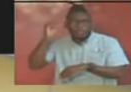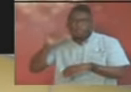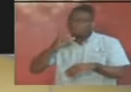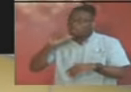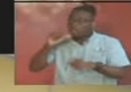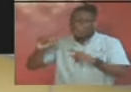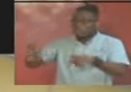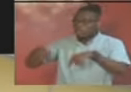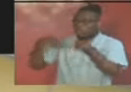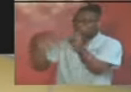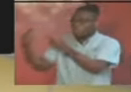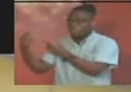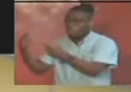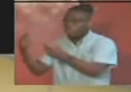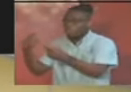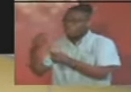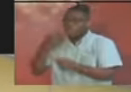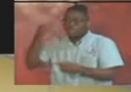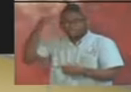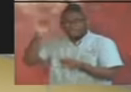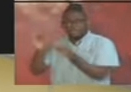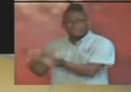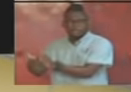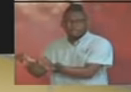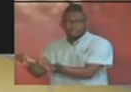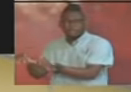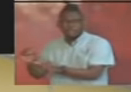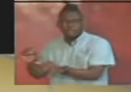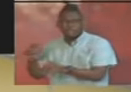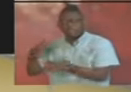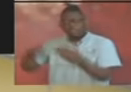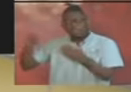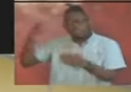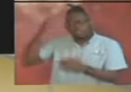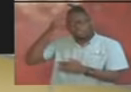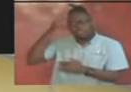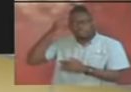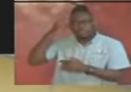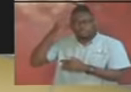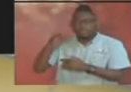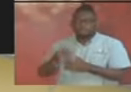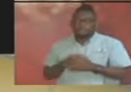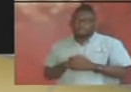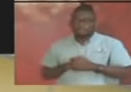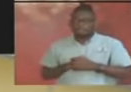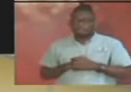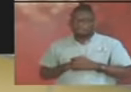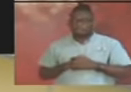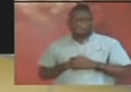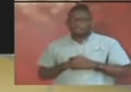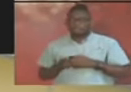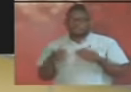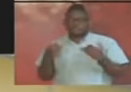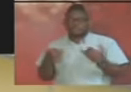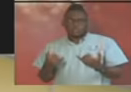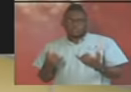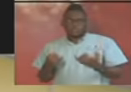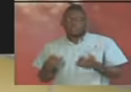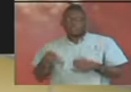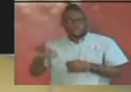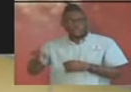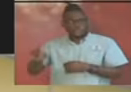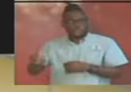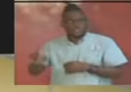especially even given that we are requiring them to have a negative PCR test at